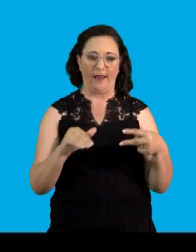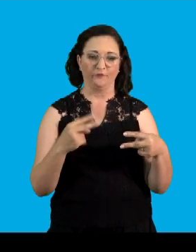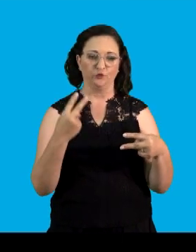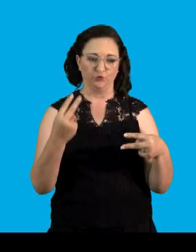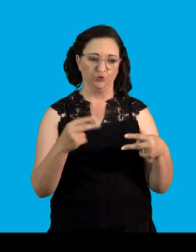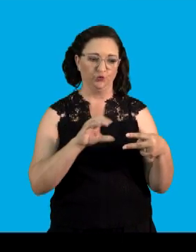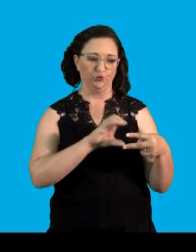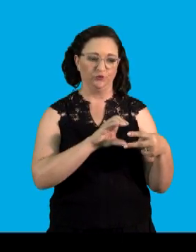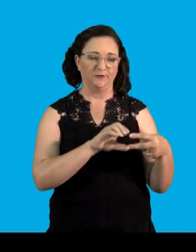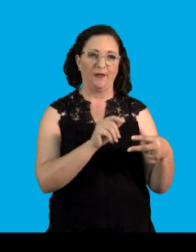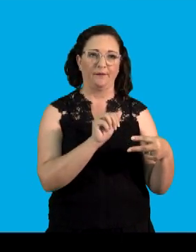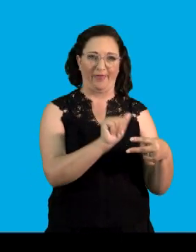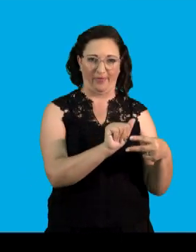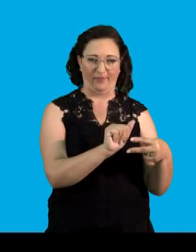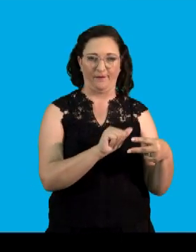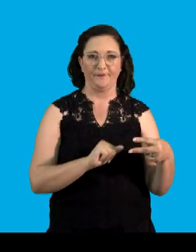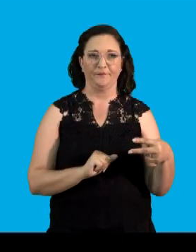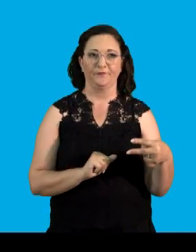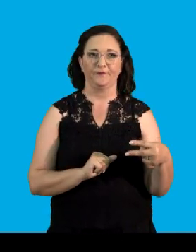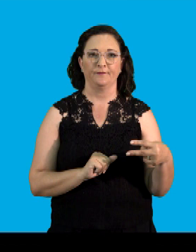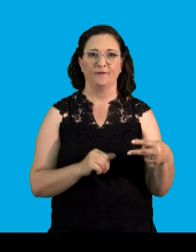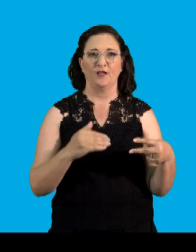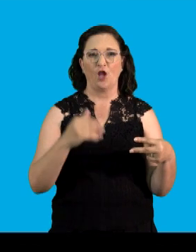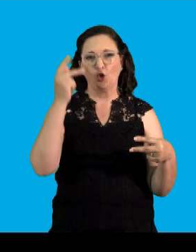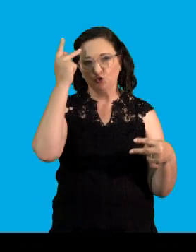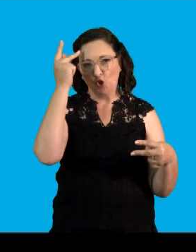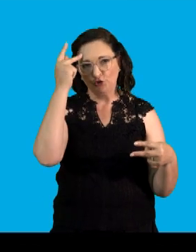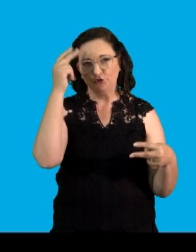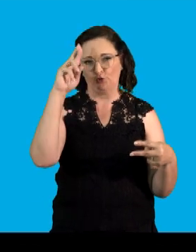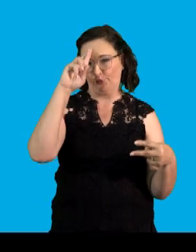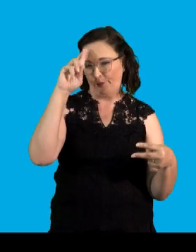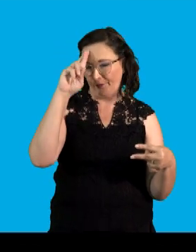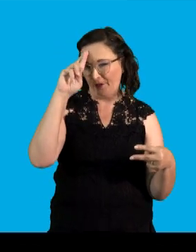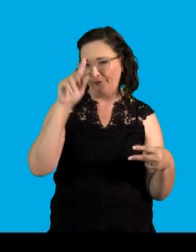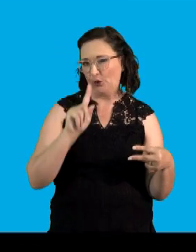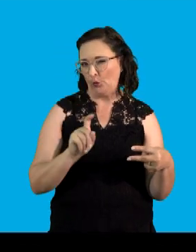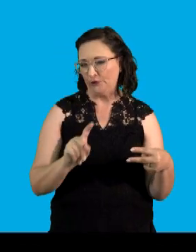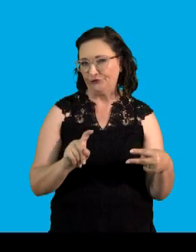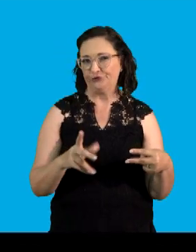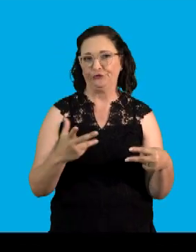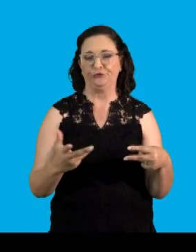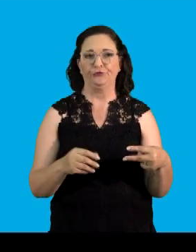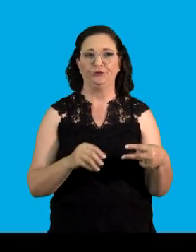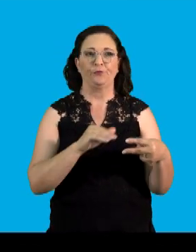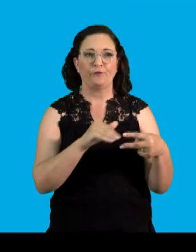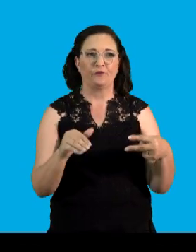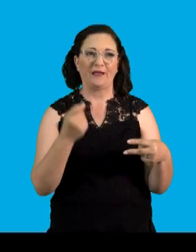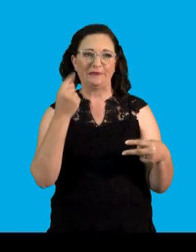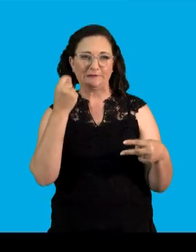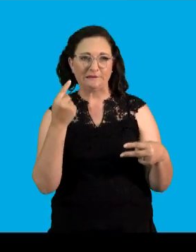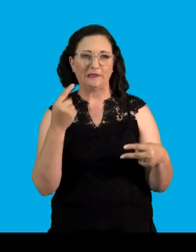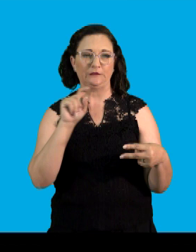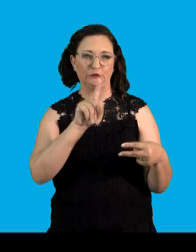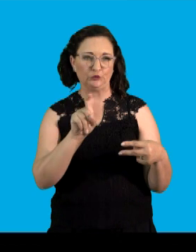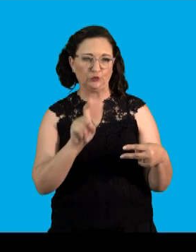is found in your Section A. Level 1 is your knowledge or remembering type of questions. Comprehension or understanding, this is what